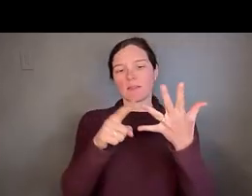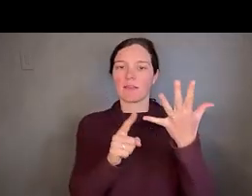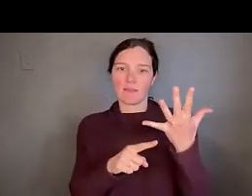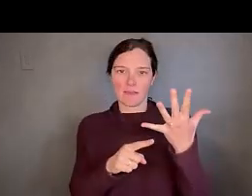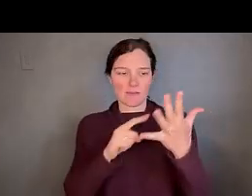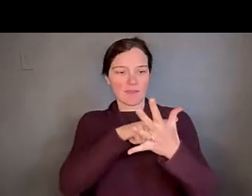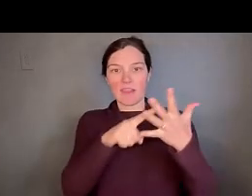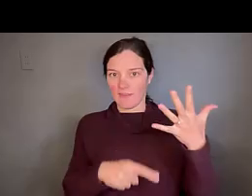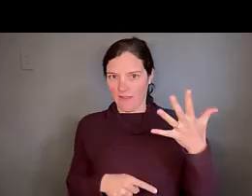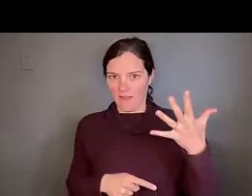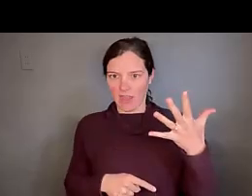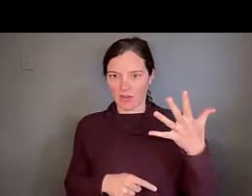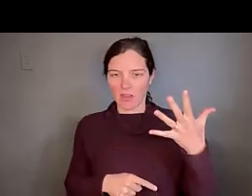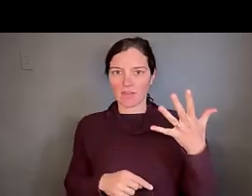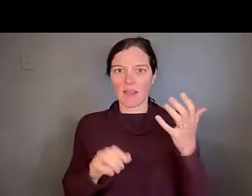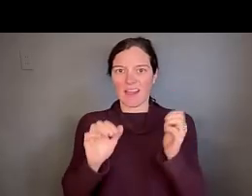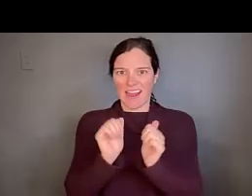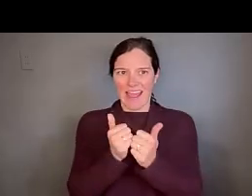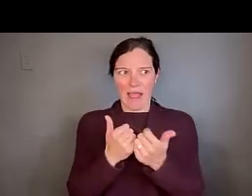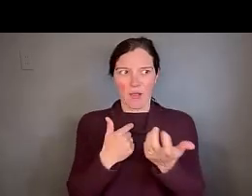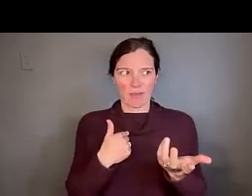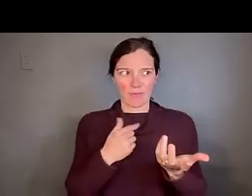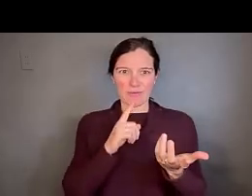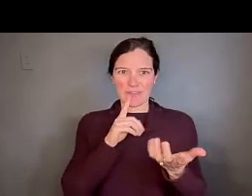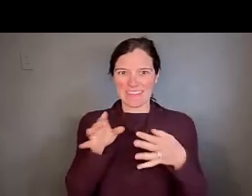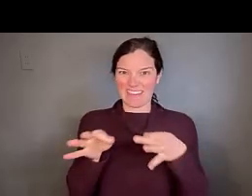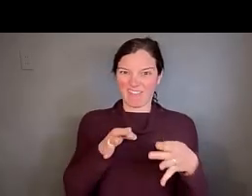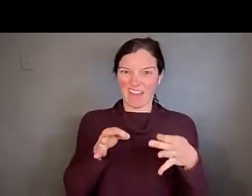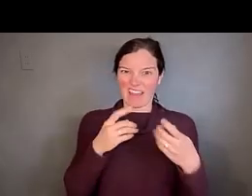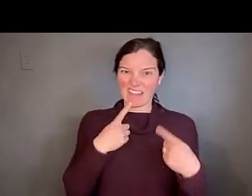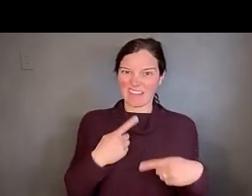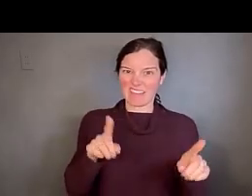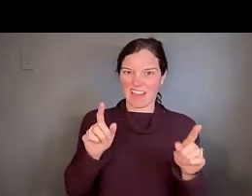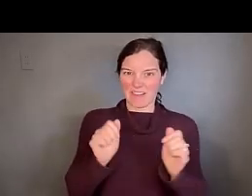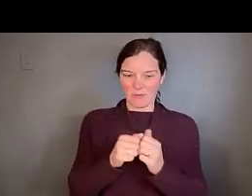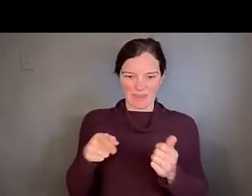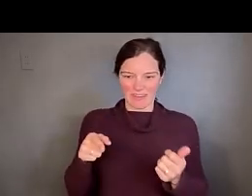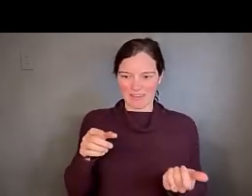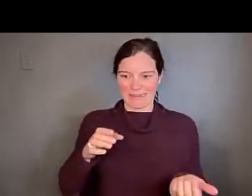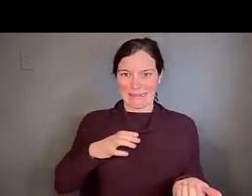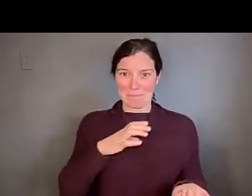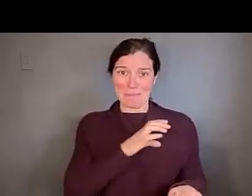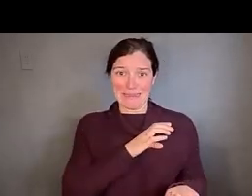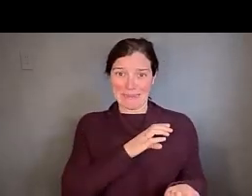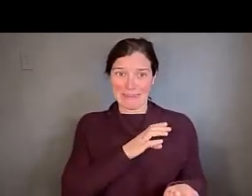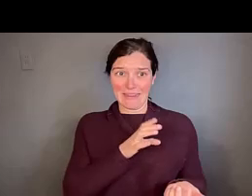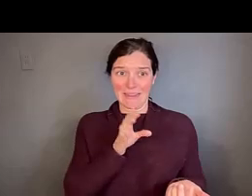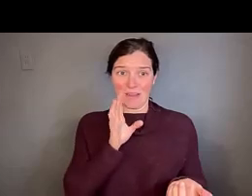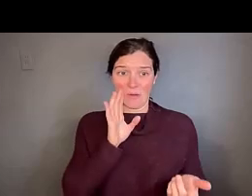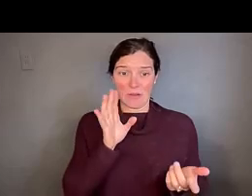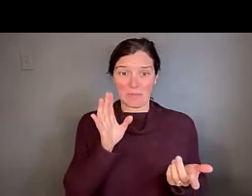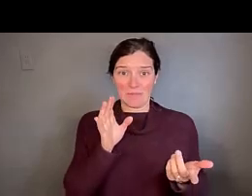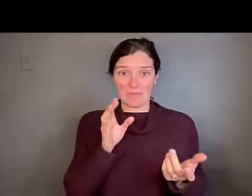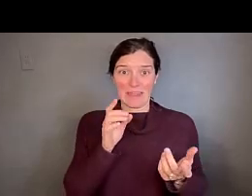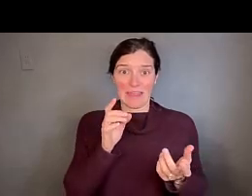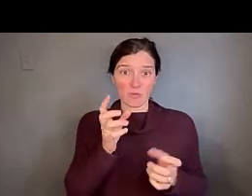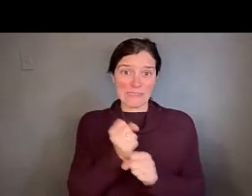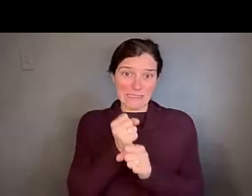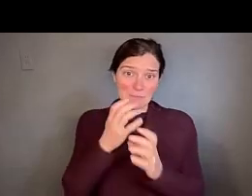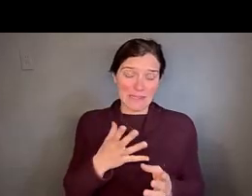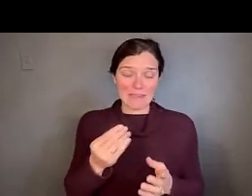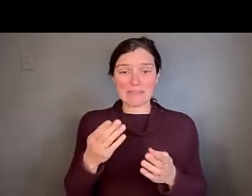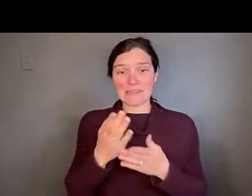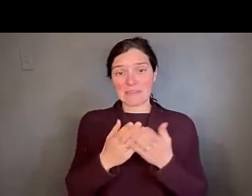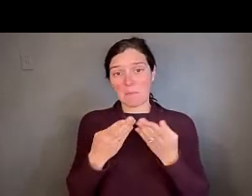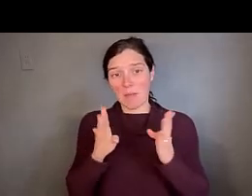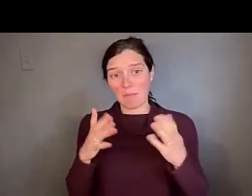these 5 areas. And how do we really define success with this committee that will be made up of recipients and some public